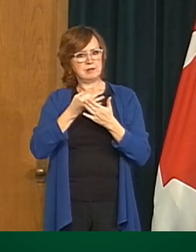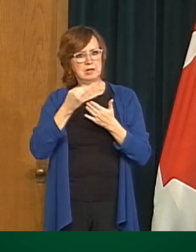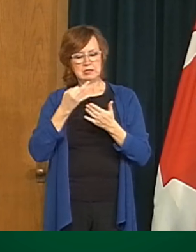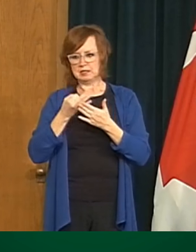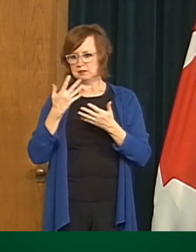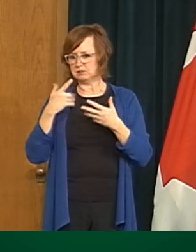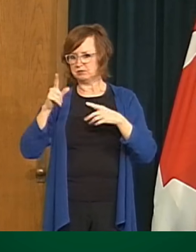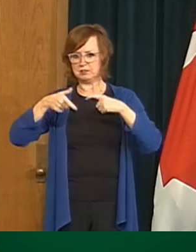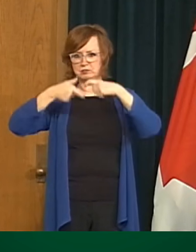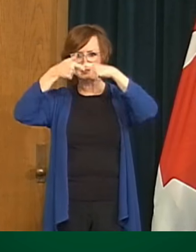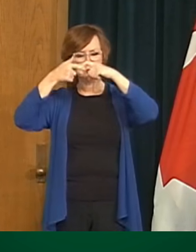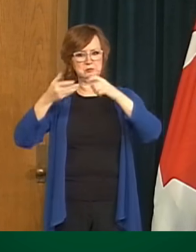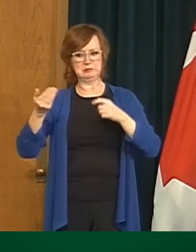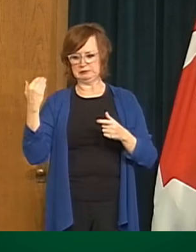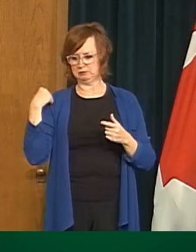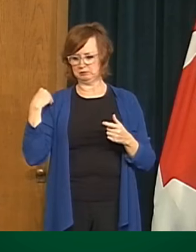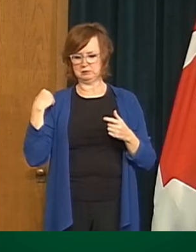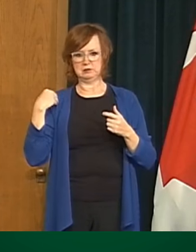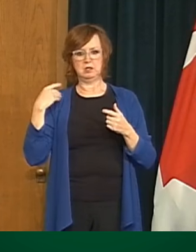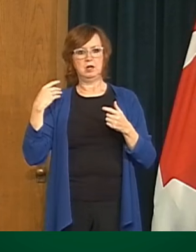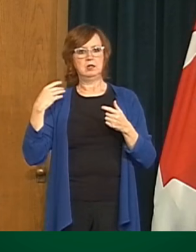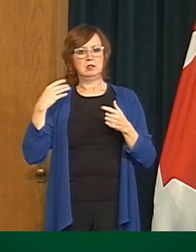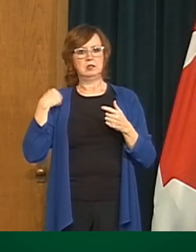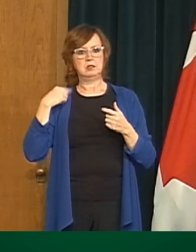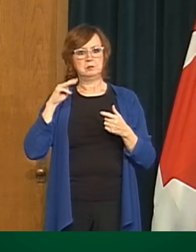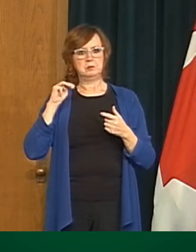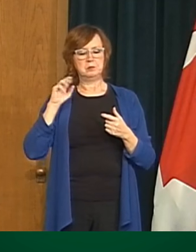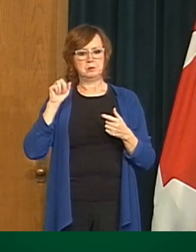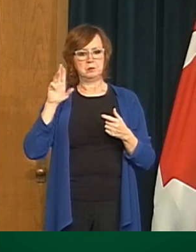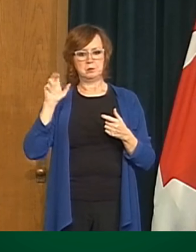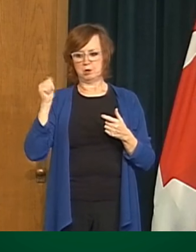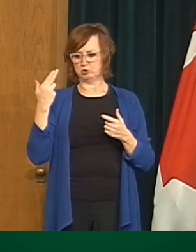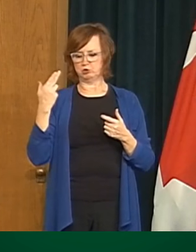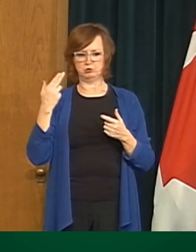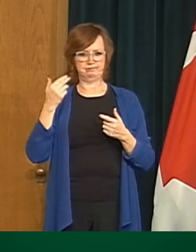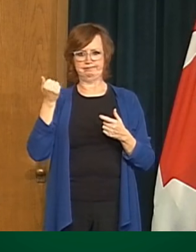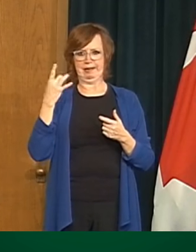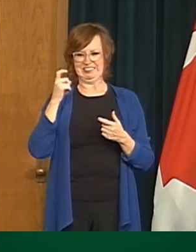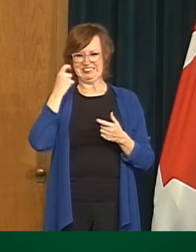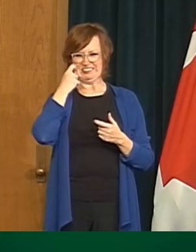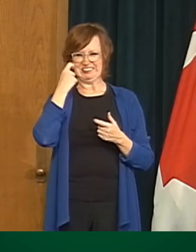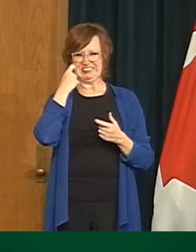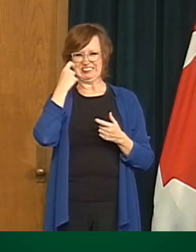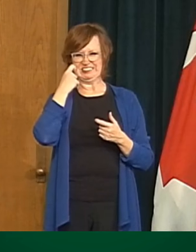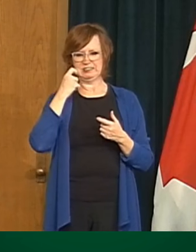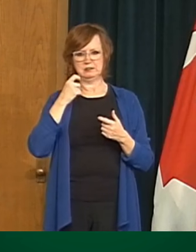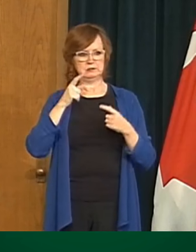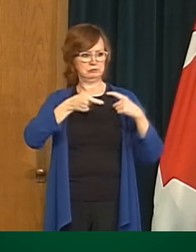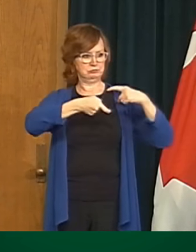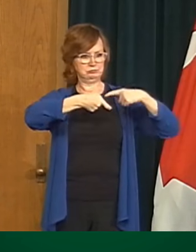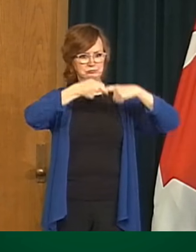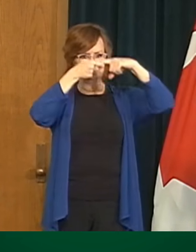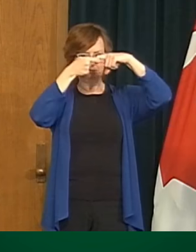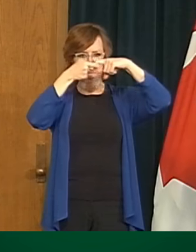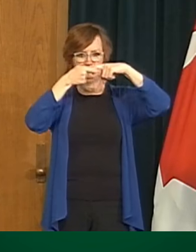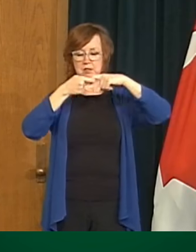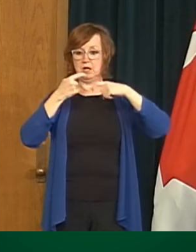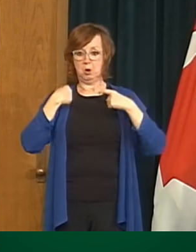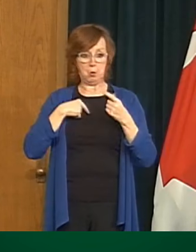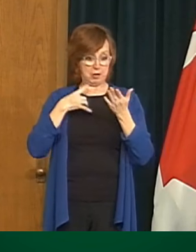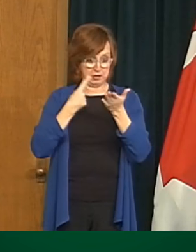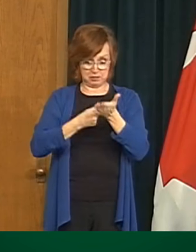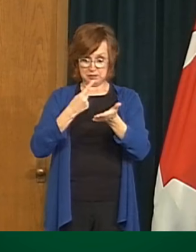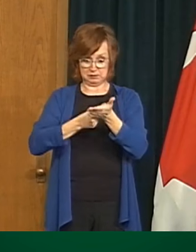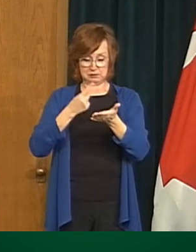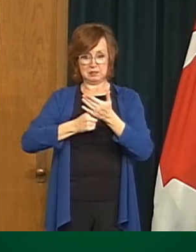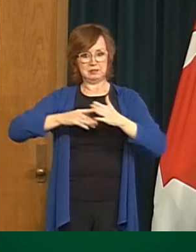dissolvement or the suspension of our legislature here this spring. So it's just a discussion that has not occurred. My understanding